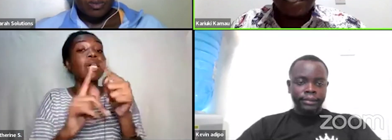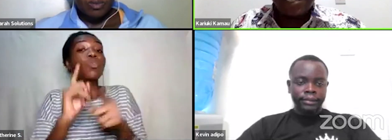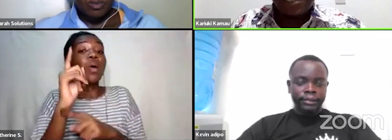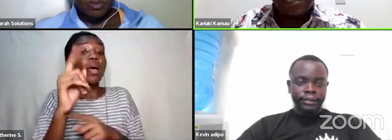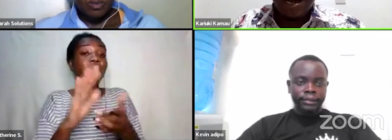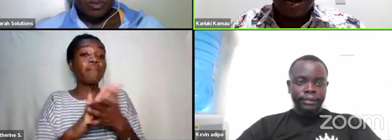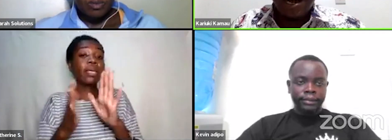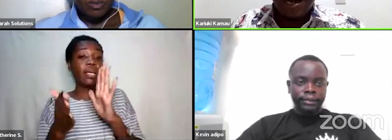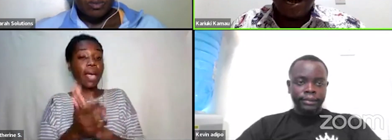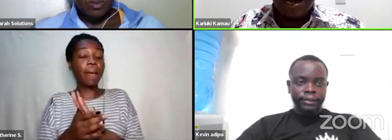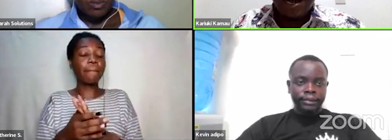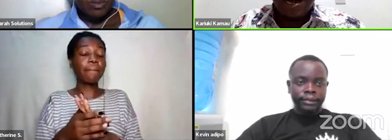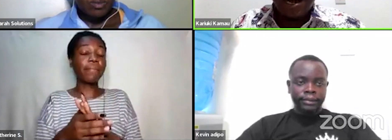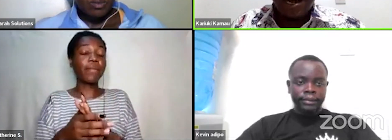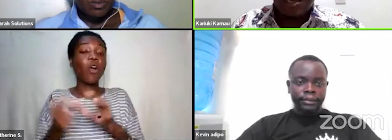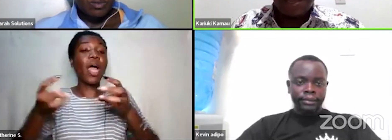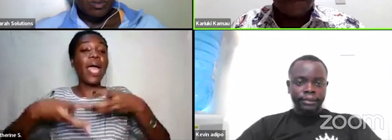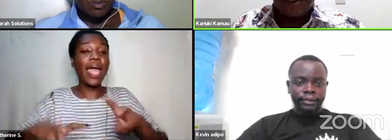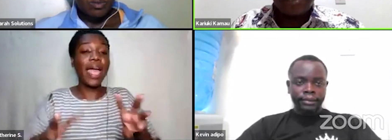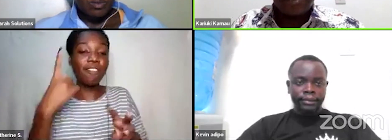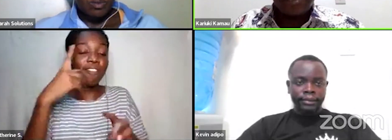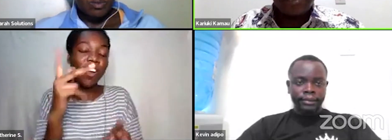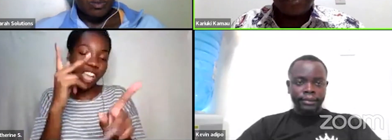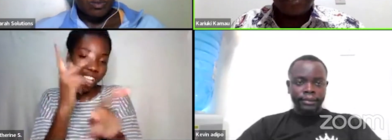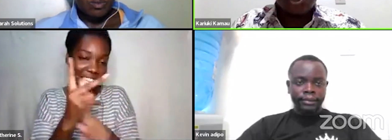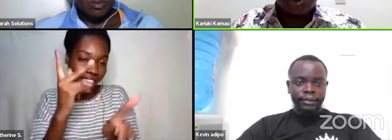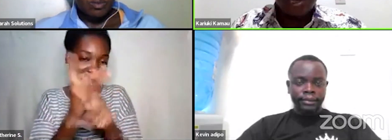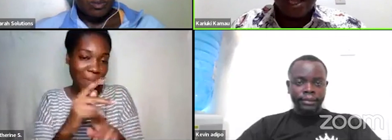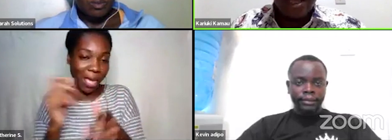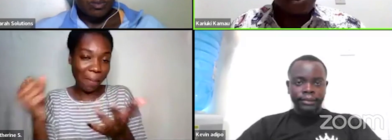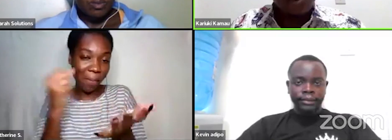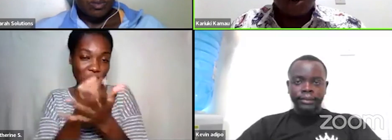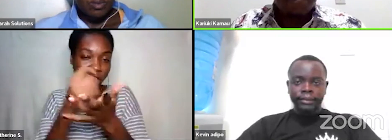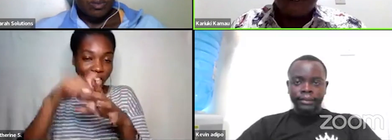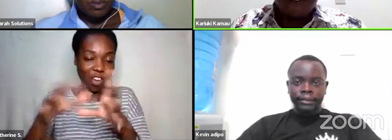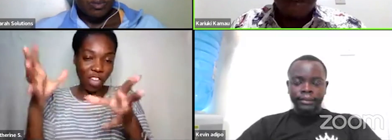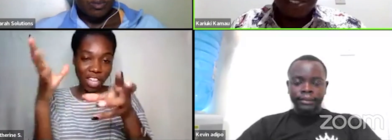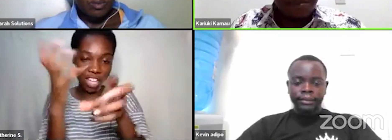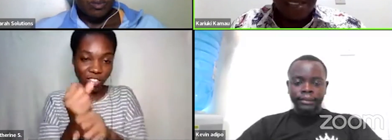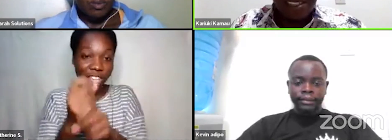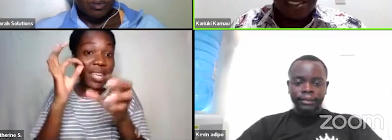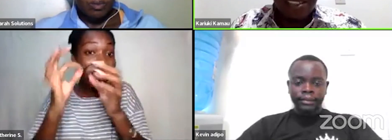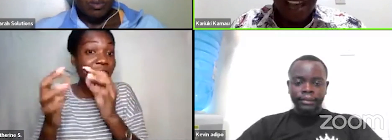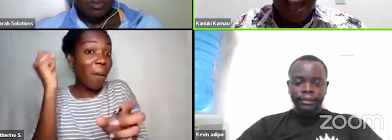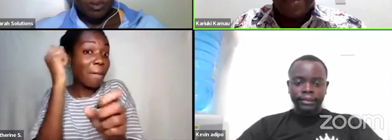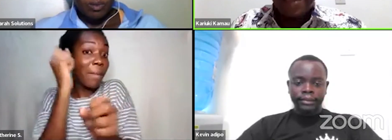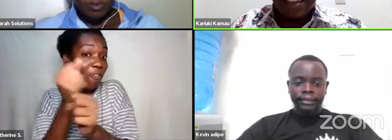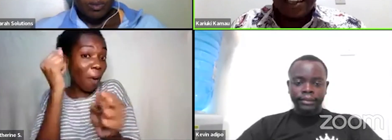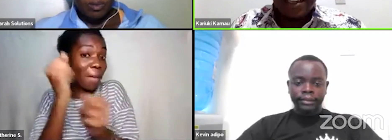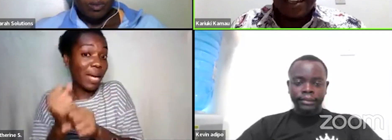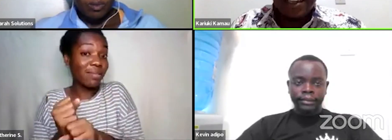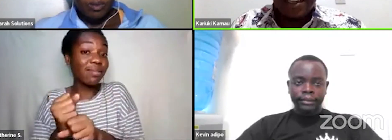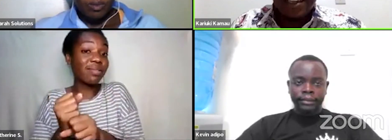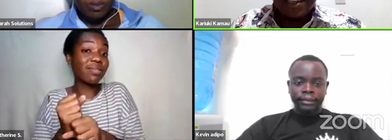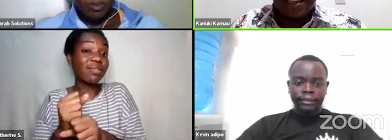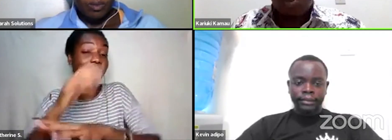our criteria of retaining employees in the organization is on performance basis. I encourage, and this is